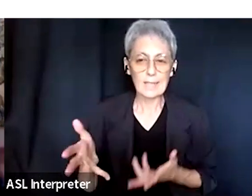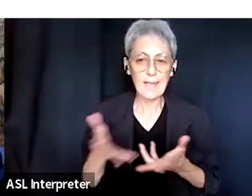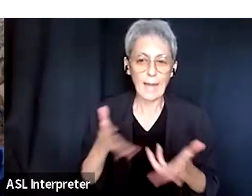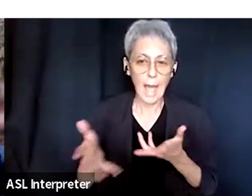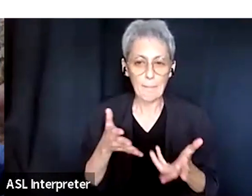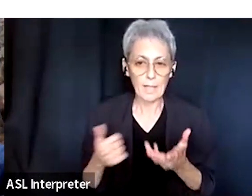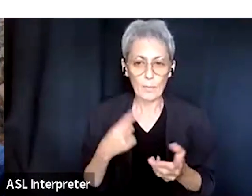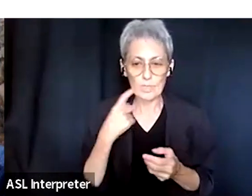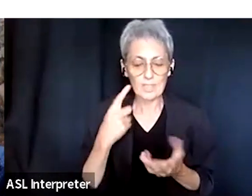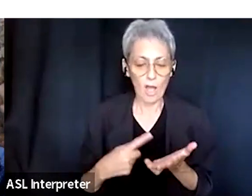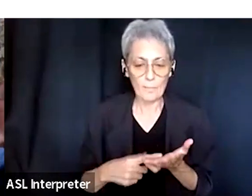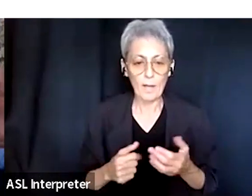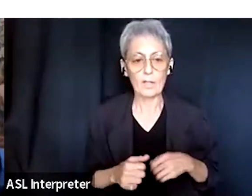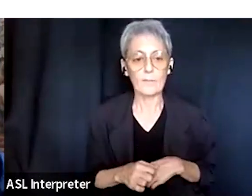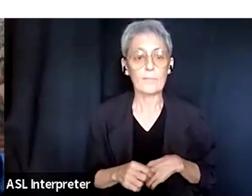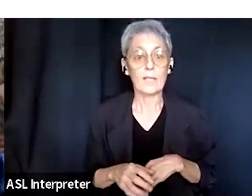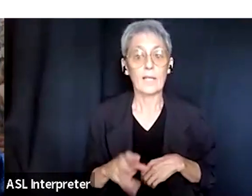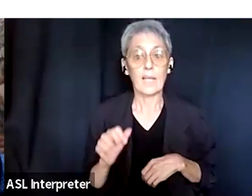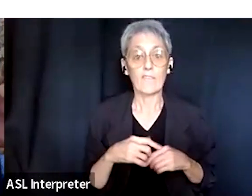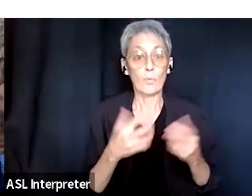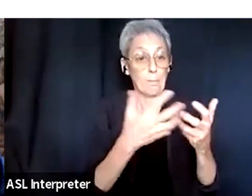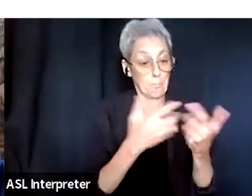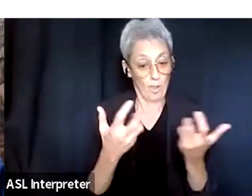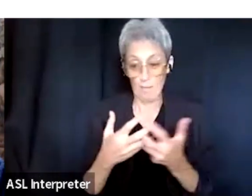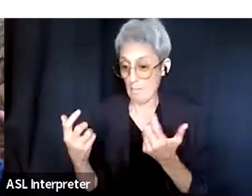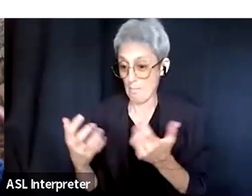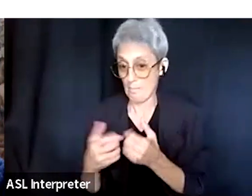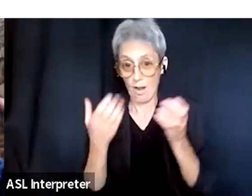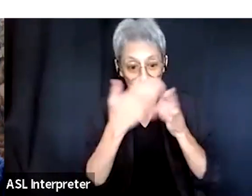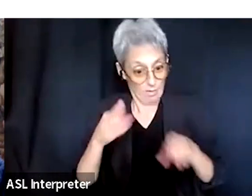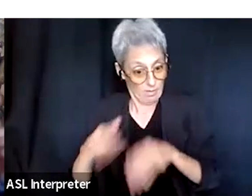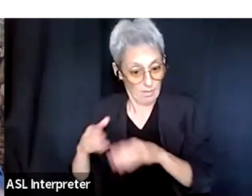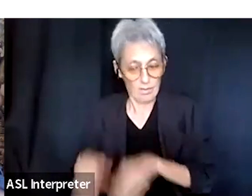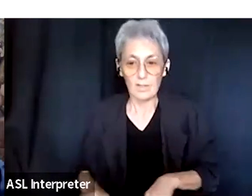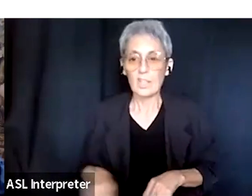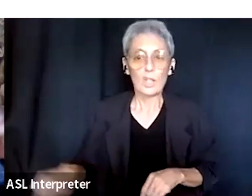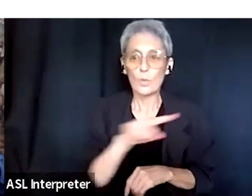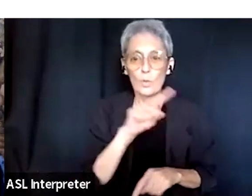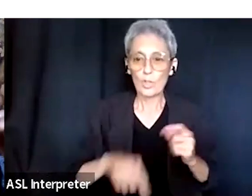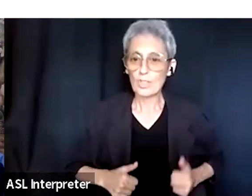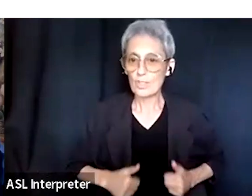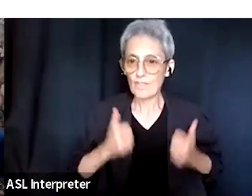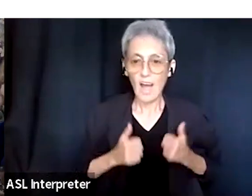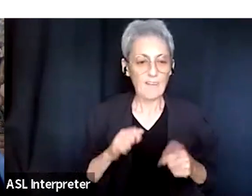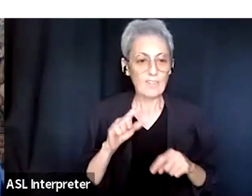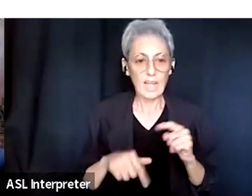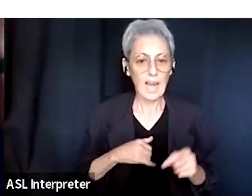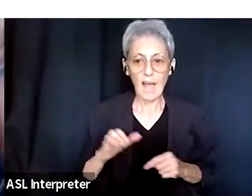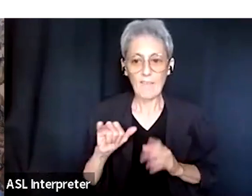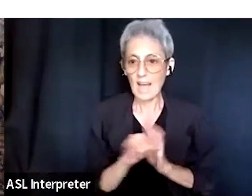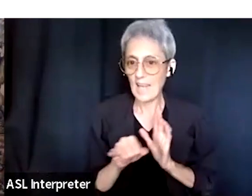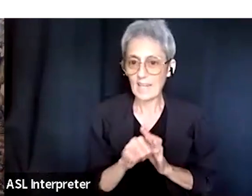more we pull them apart, you could never survive or have identity if you pull DNA apart and try to